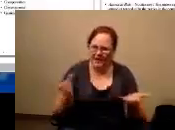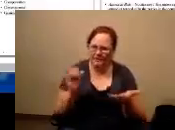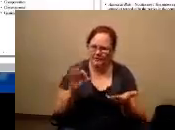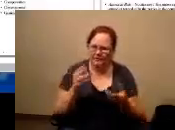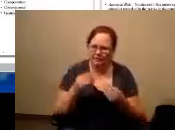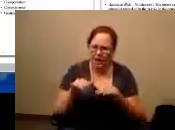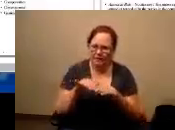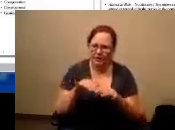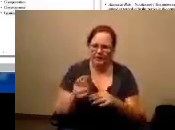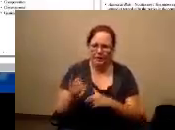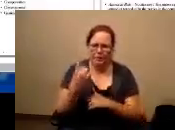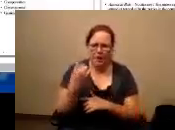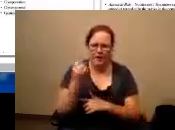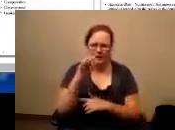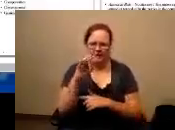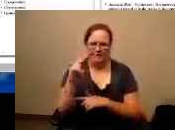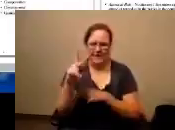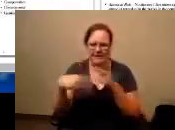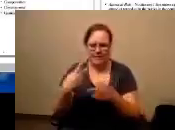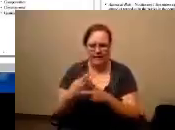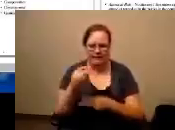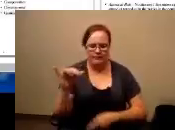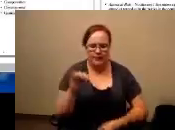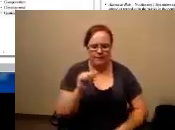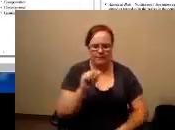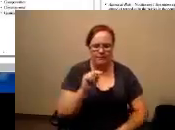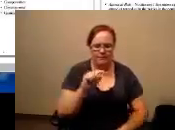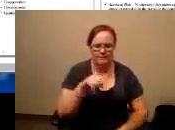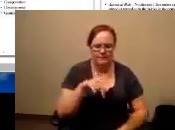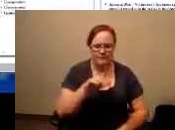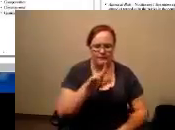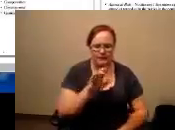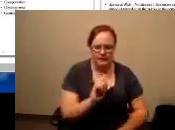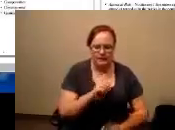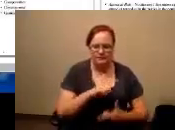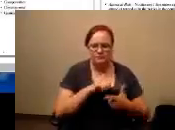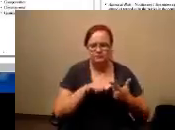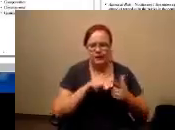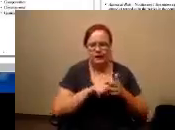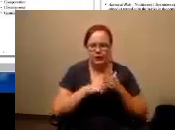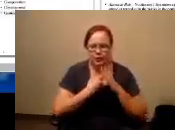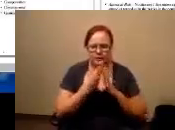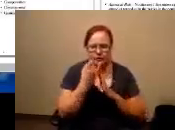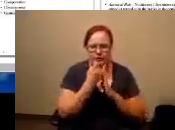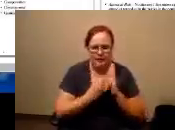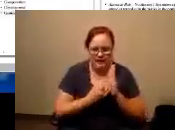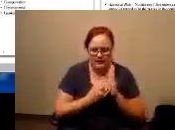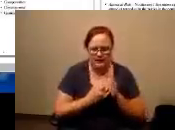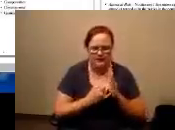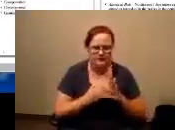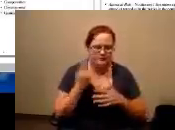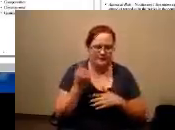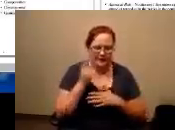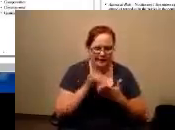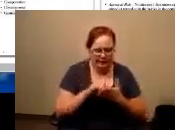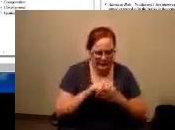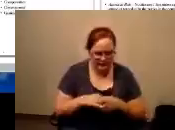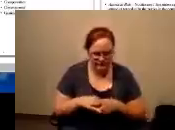of one of a kind, like an antique, a painting, an original painting, not a copy, things like that.